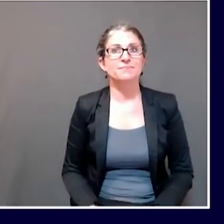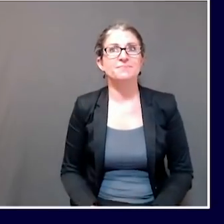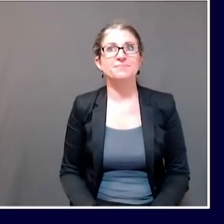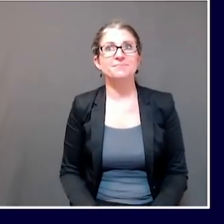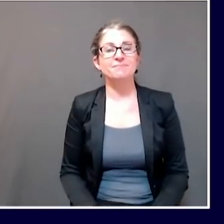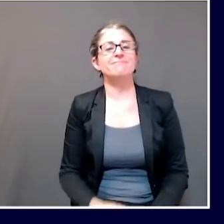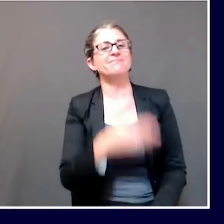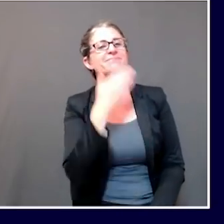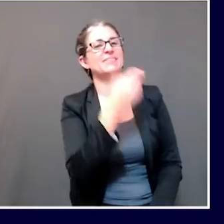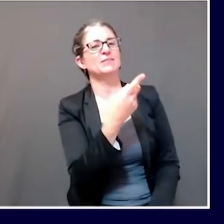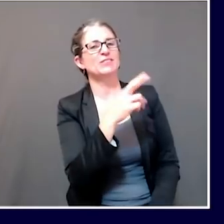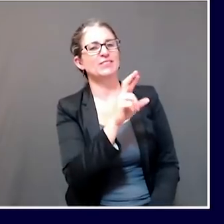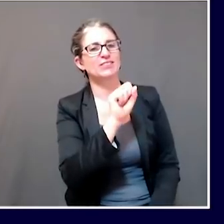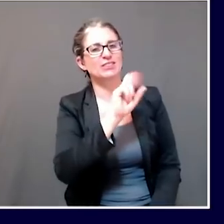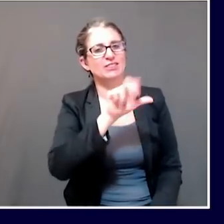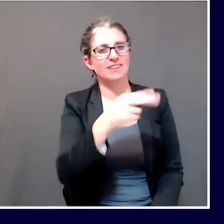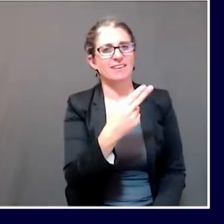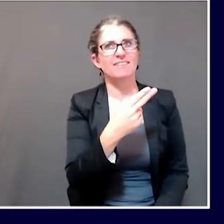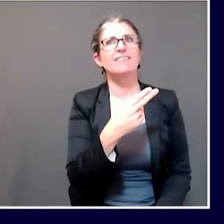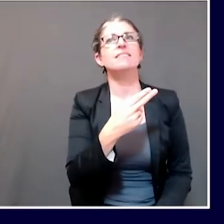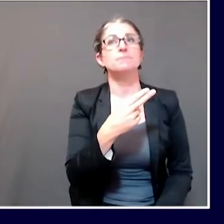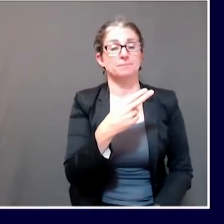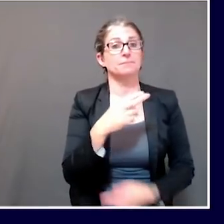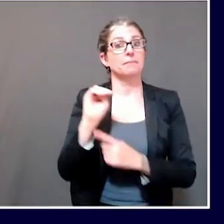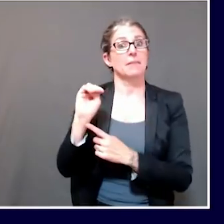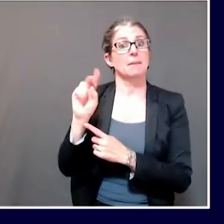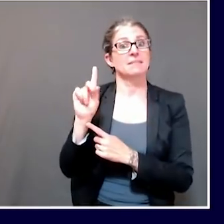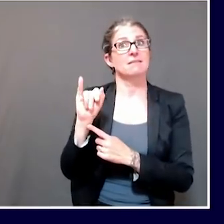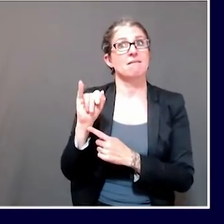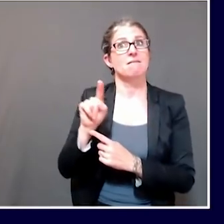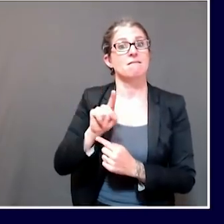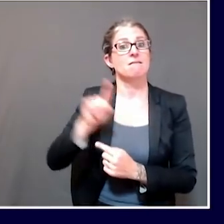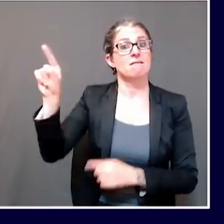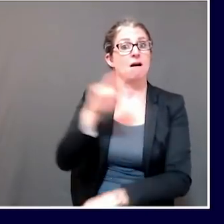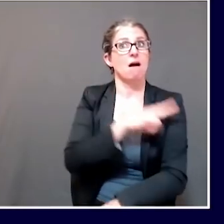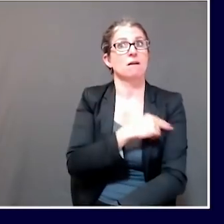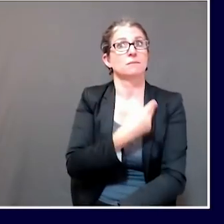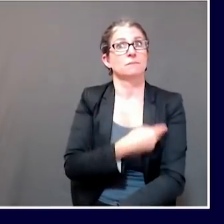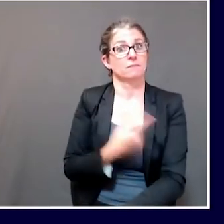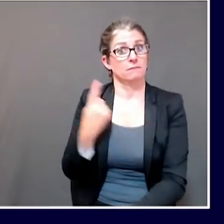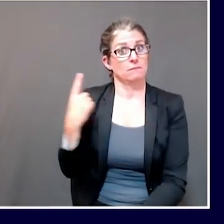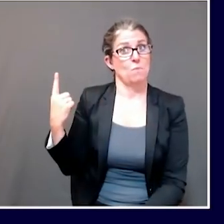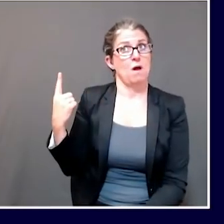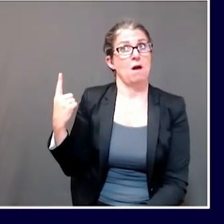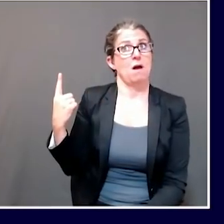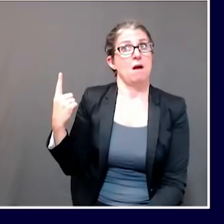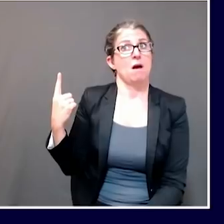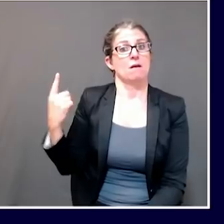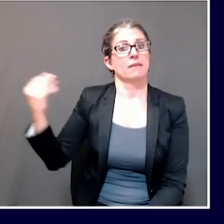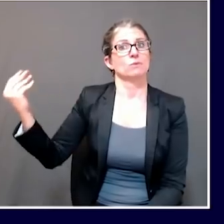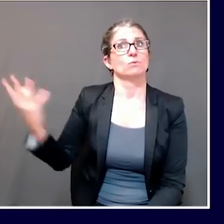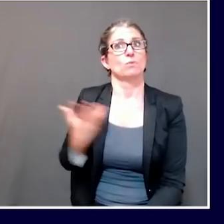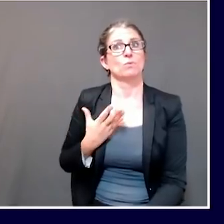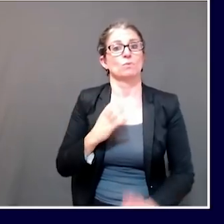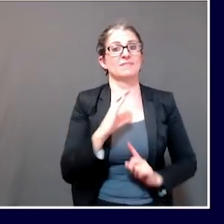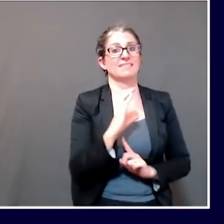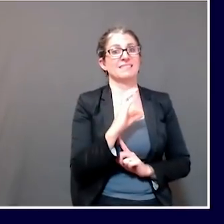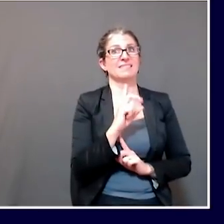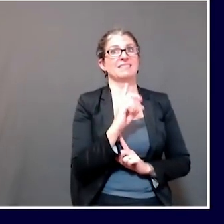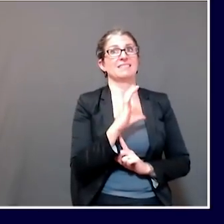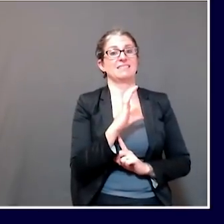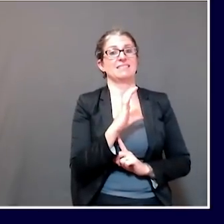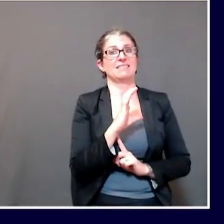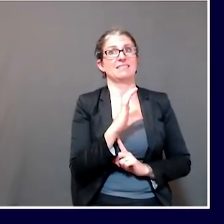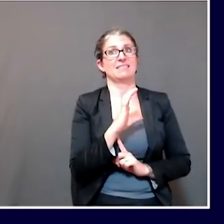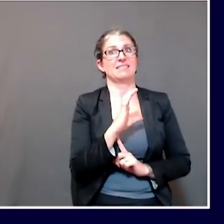Hospital the only hospital in the state that you're hearing from that have been hearing from people who get their positive test results from their